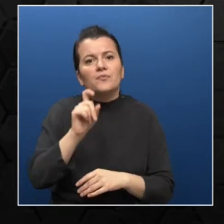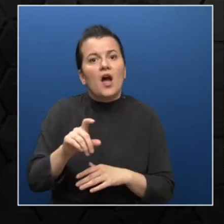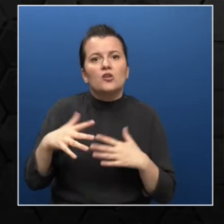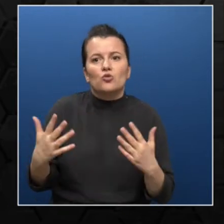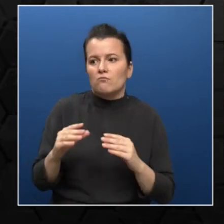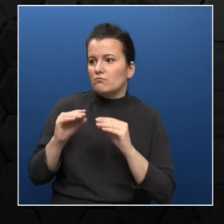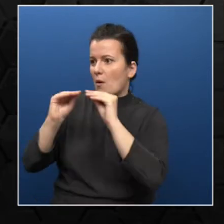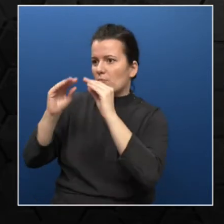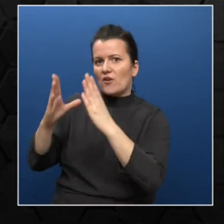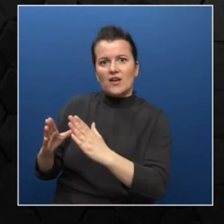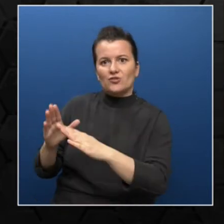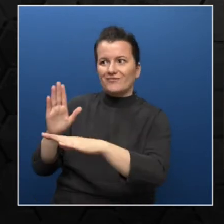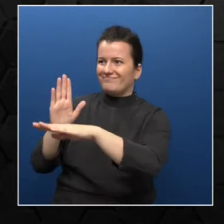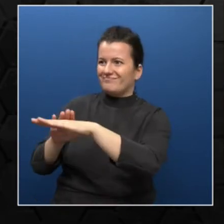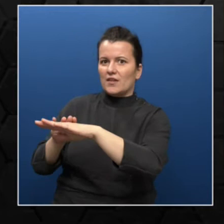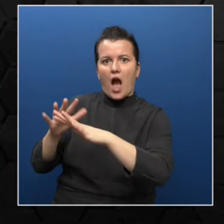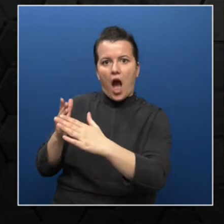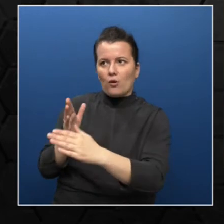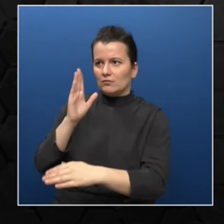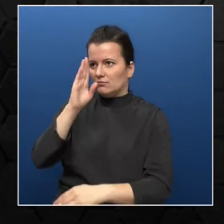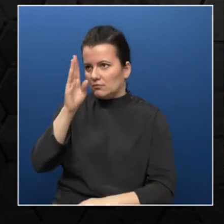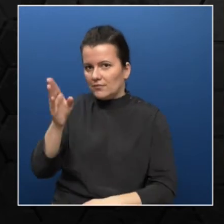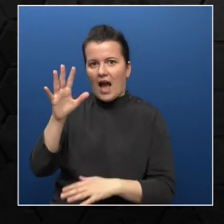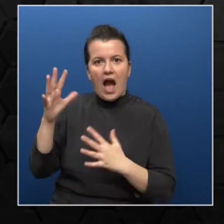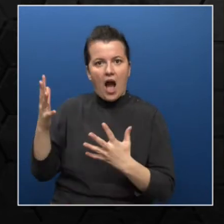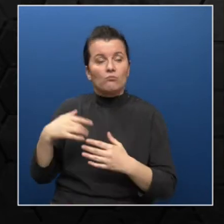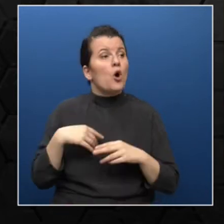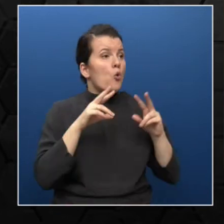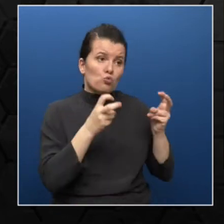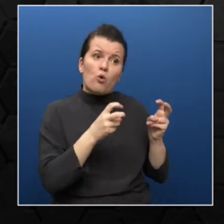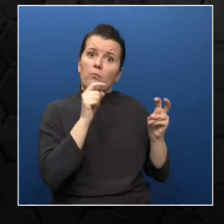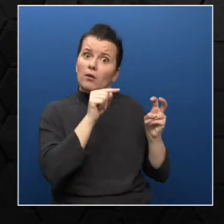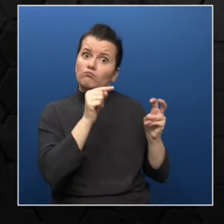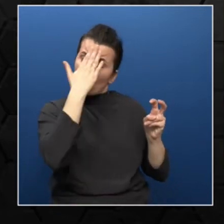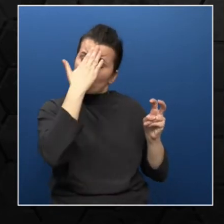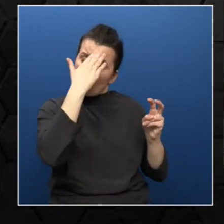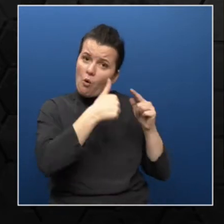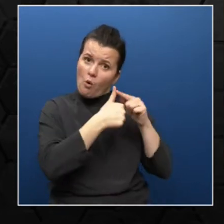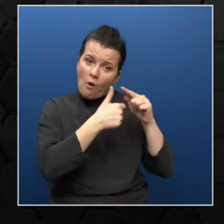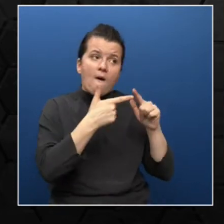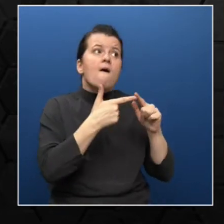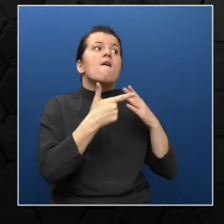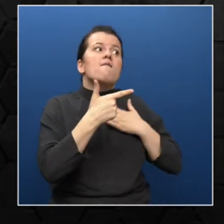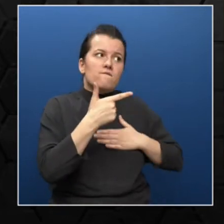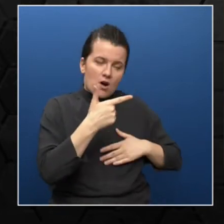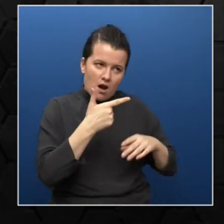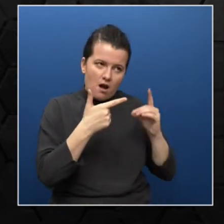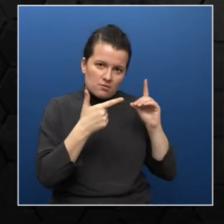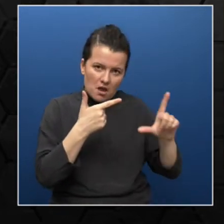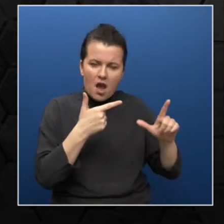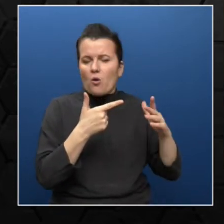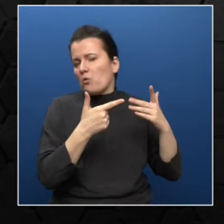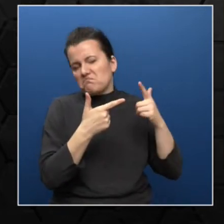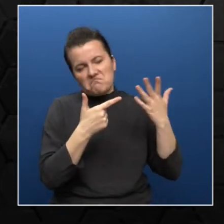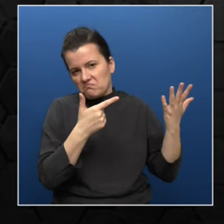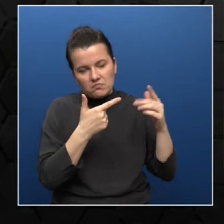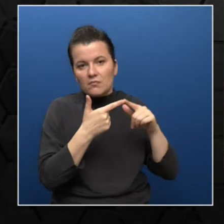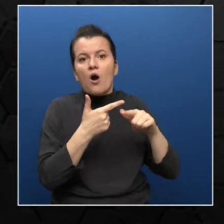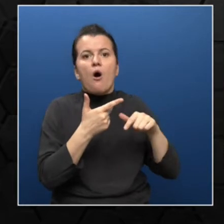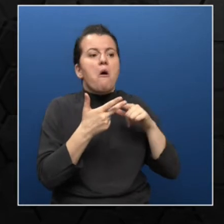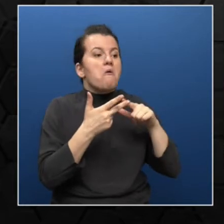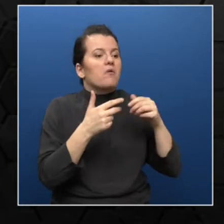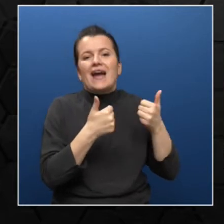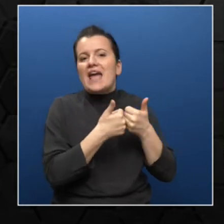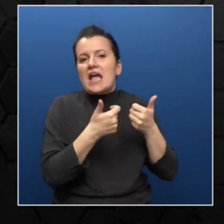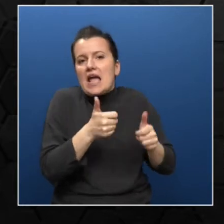Okay, I've chosen a topic for research. Okay, I know that, for example, I want to work on reinforcement learning. I know that I want to move into game development, for example. Then